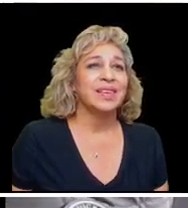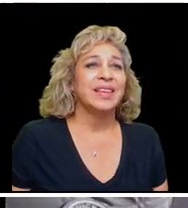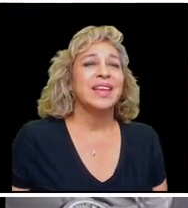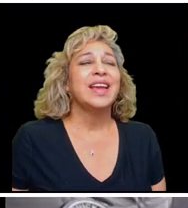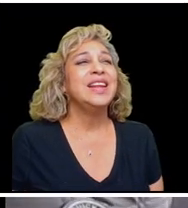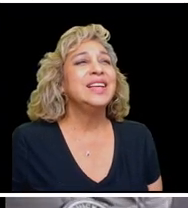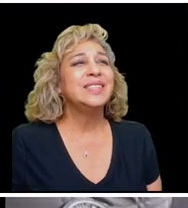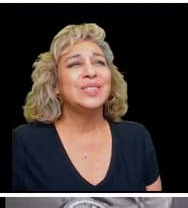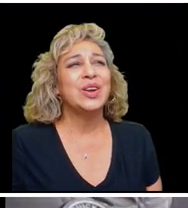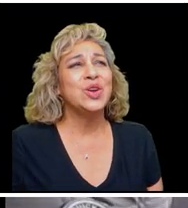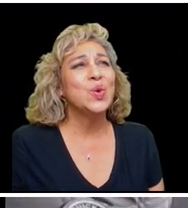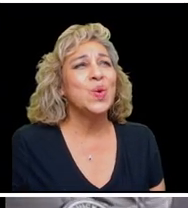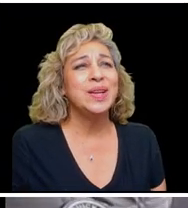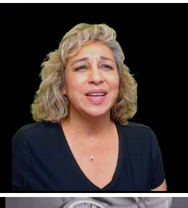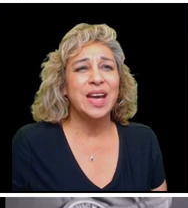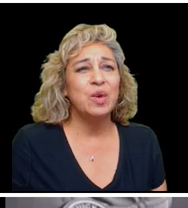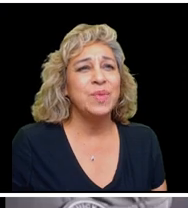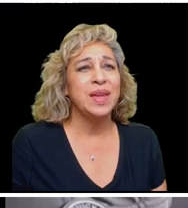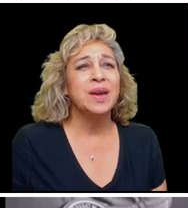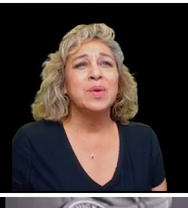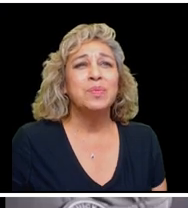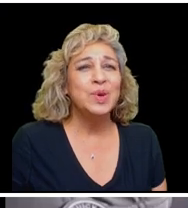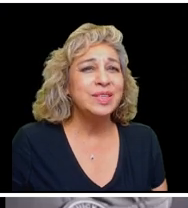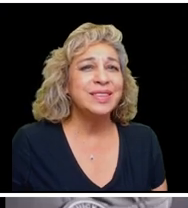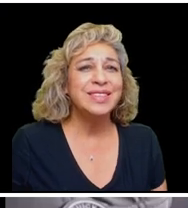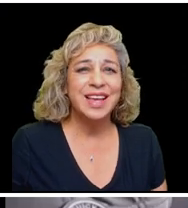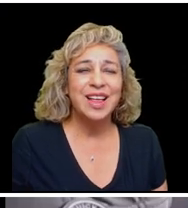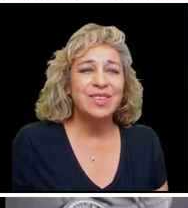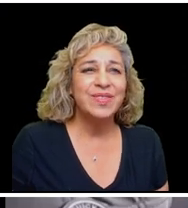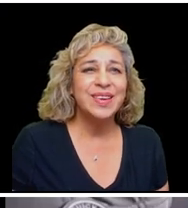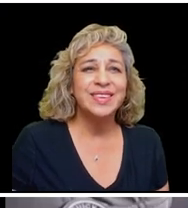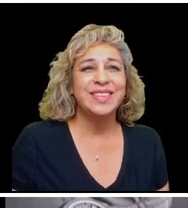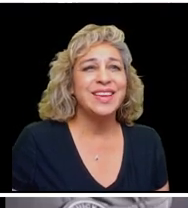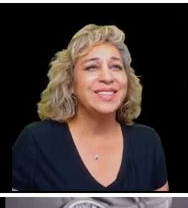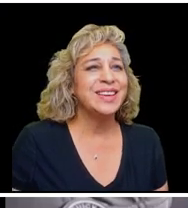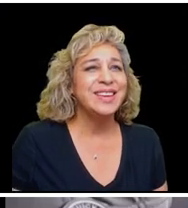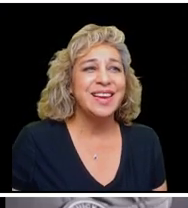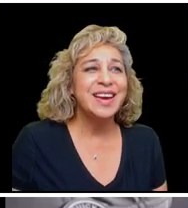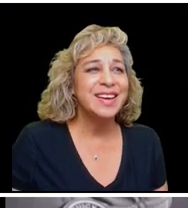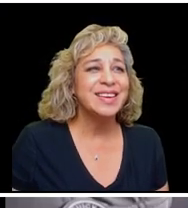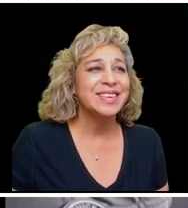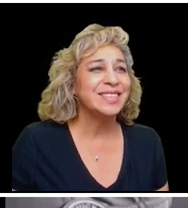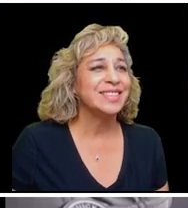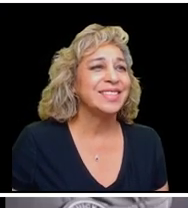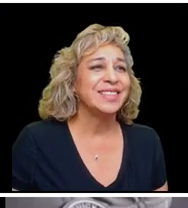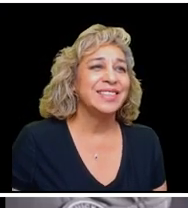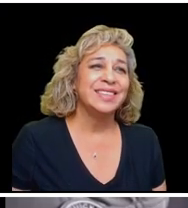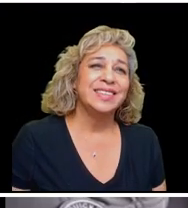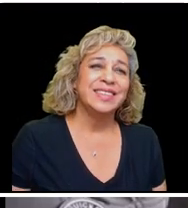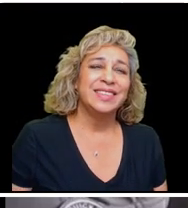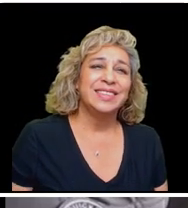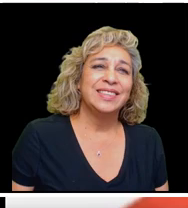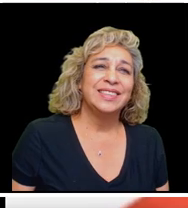and he says are you going to help me push this elephant and they said yes